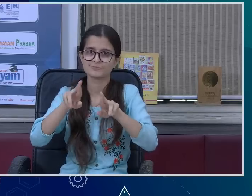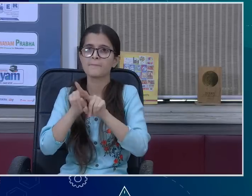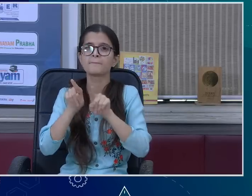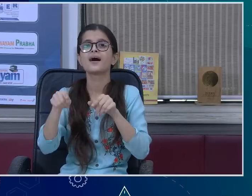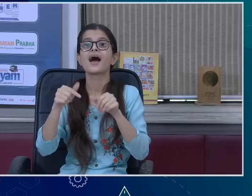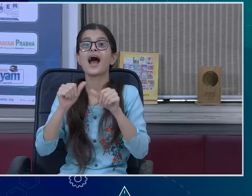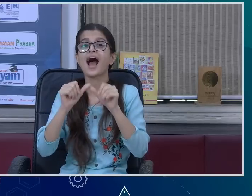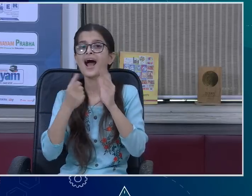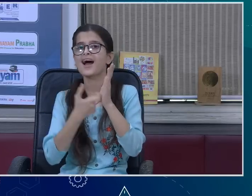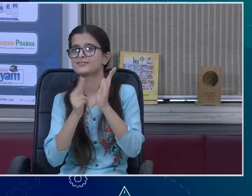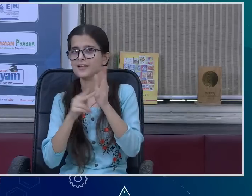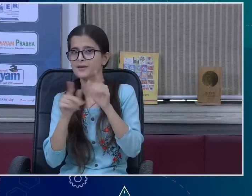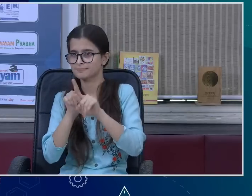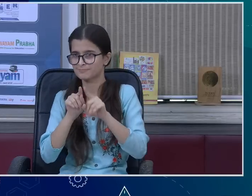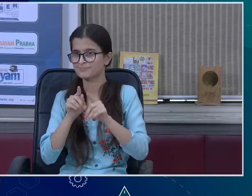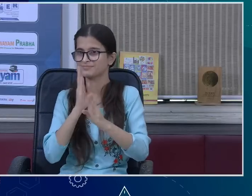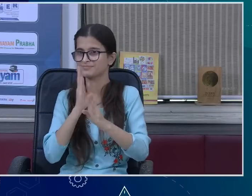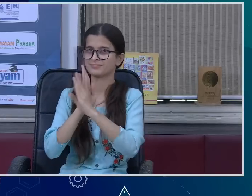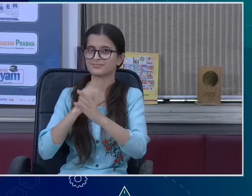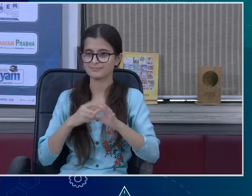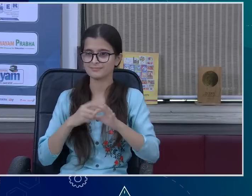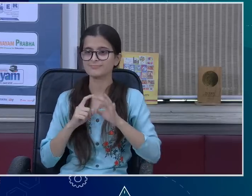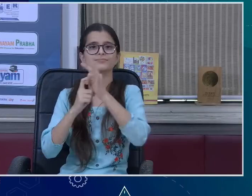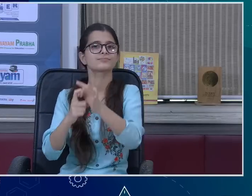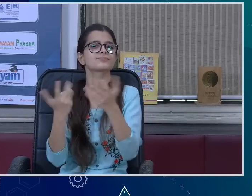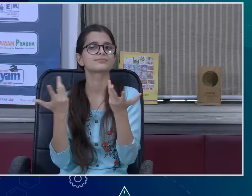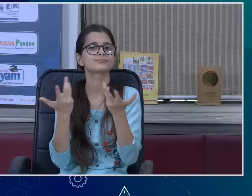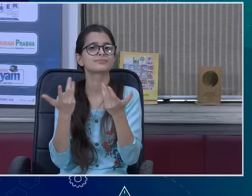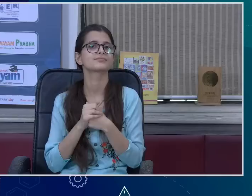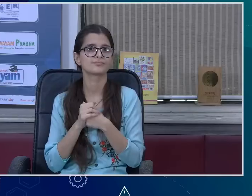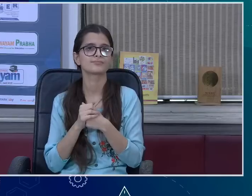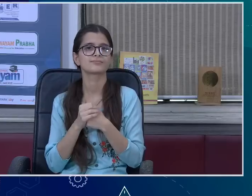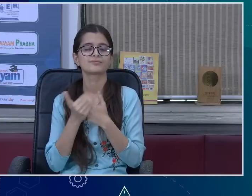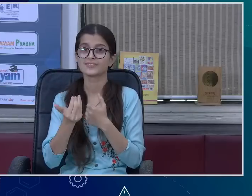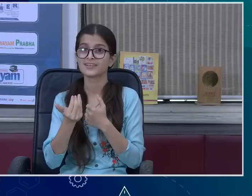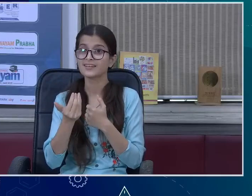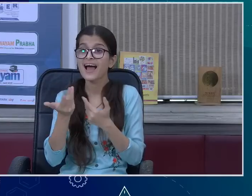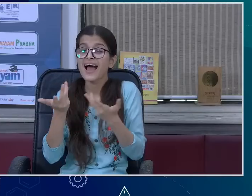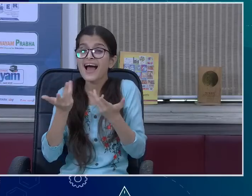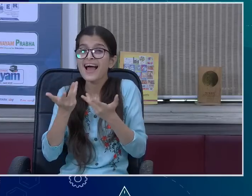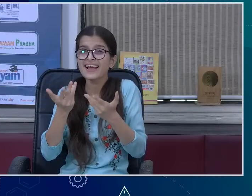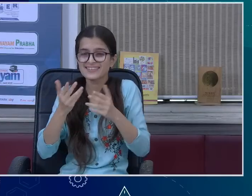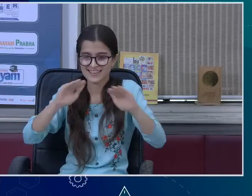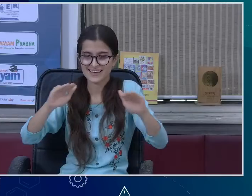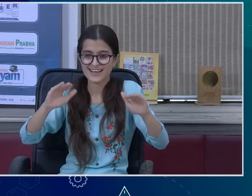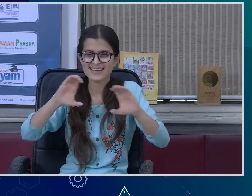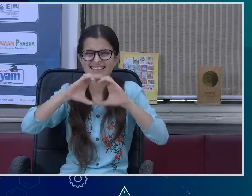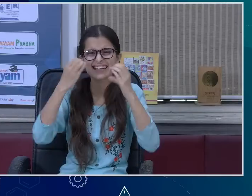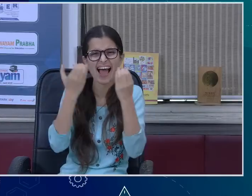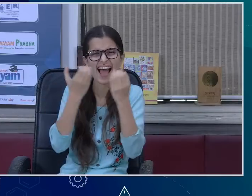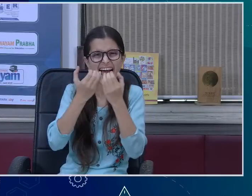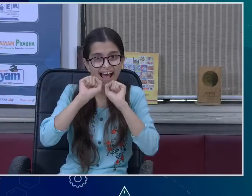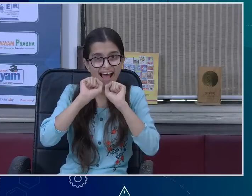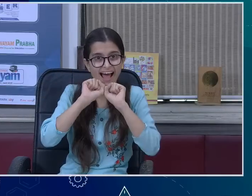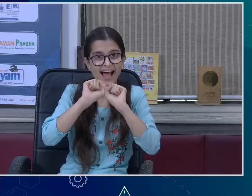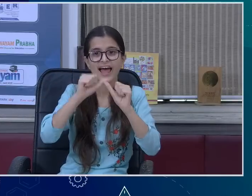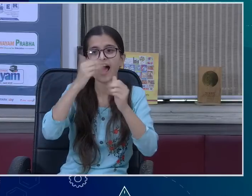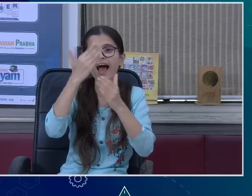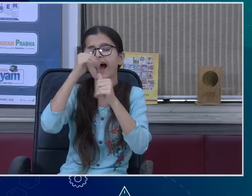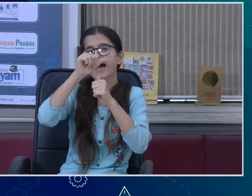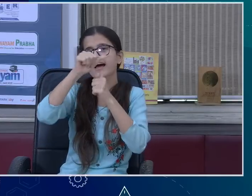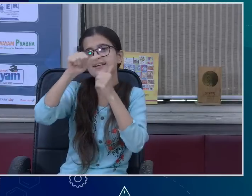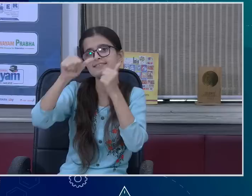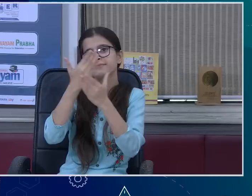Arun sir, we'll now head towards you. So the question we have for you, sir, is how does the classwork assignment reports of child with